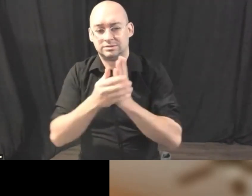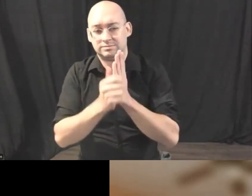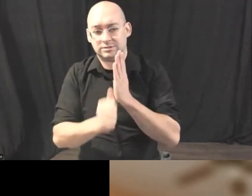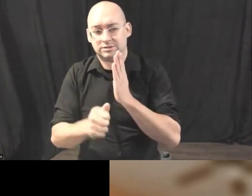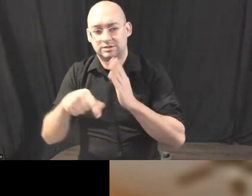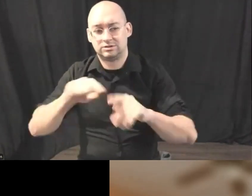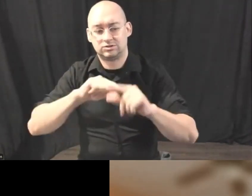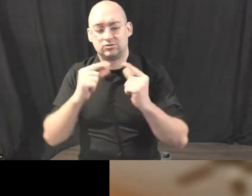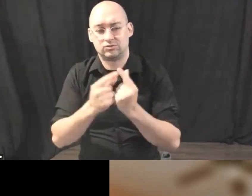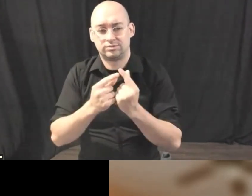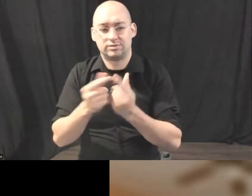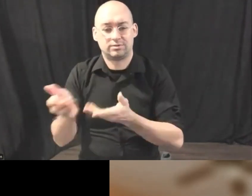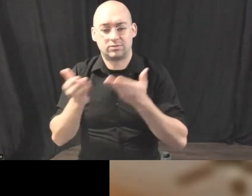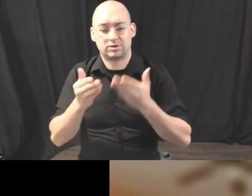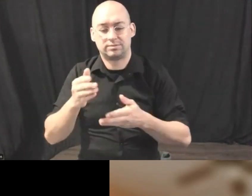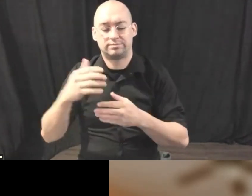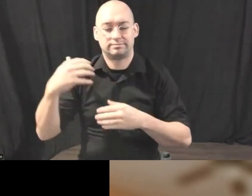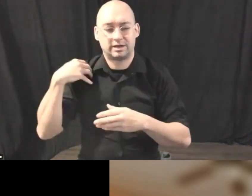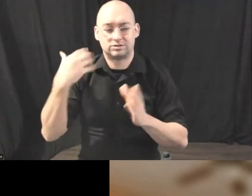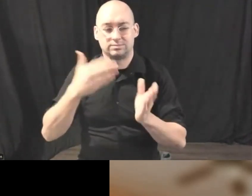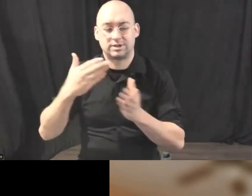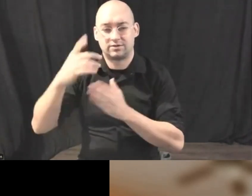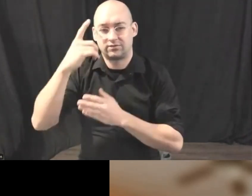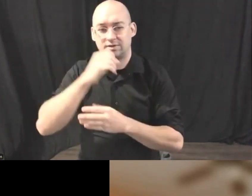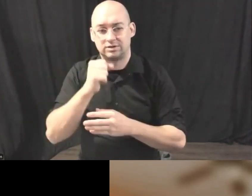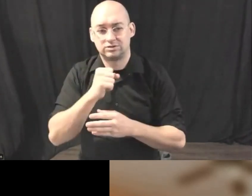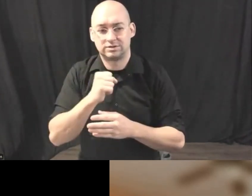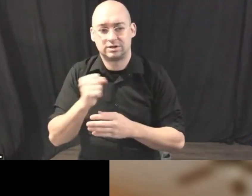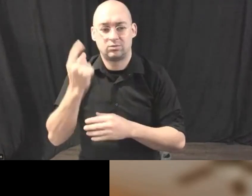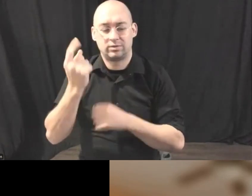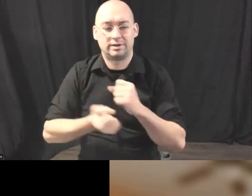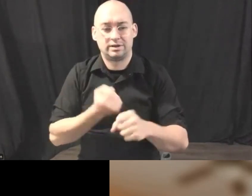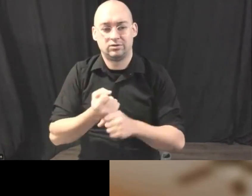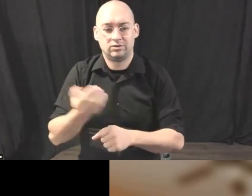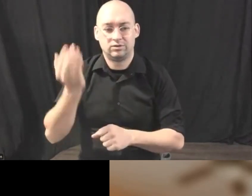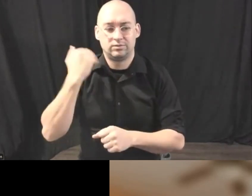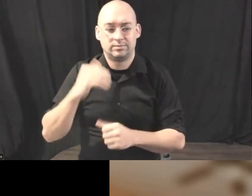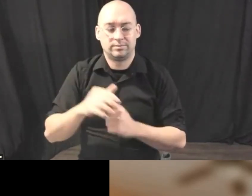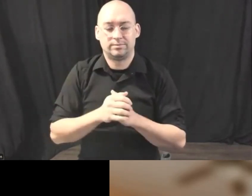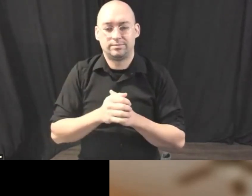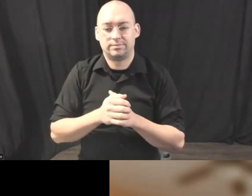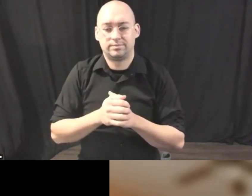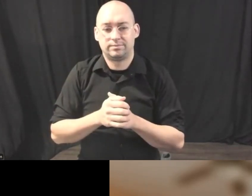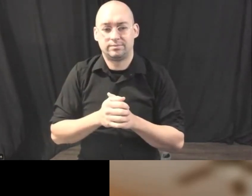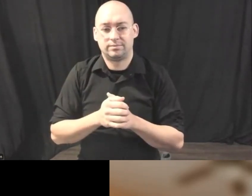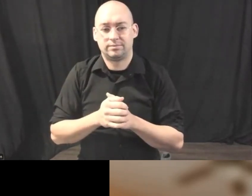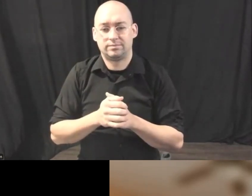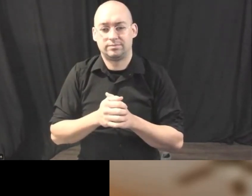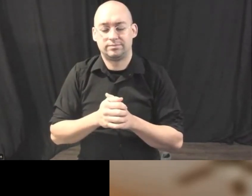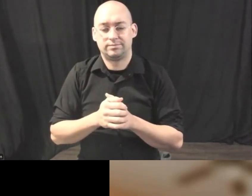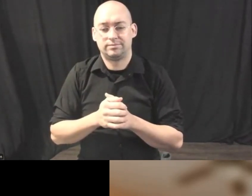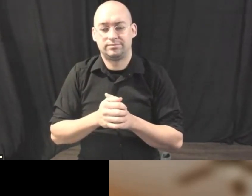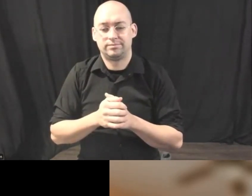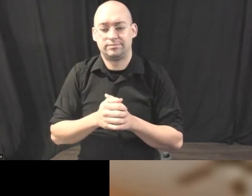brings to Master Plan for Aging. You know, last year, Leading Age and others had a victory of increasing the percent of